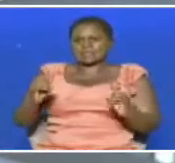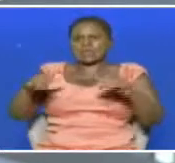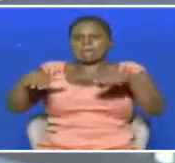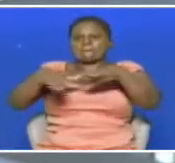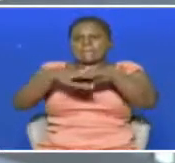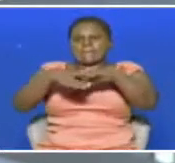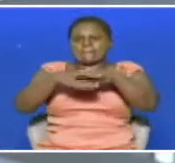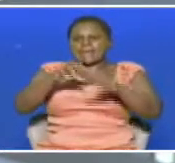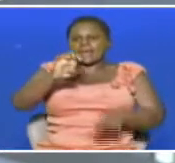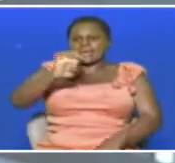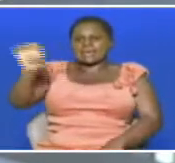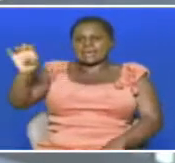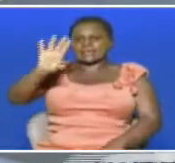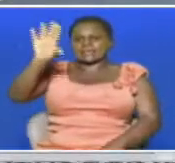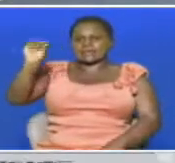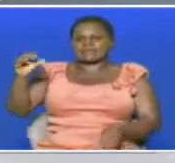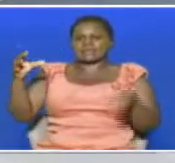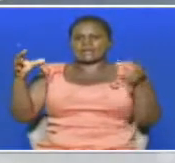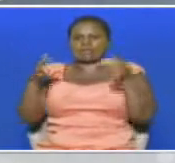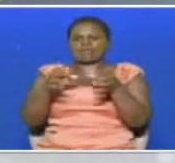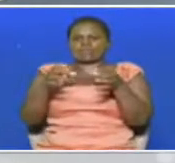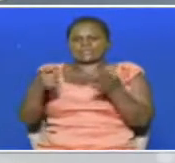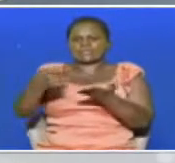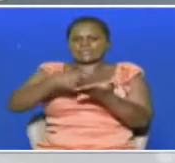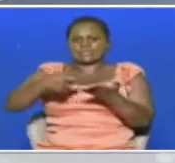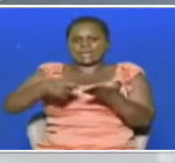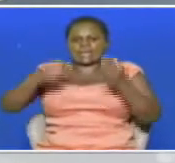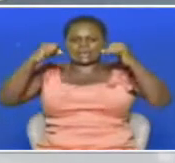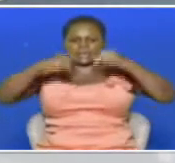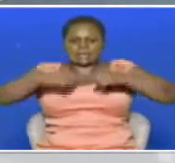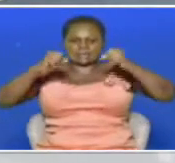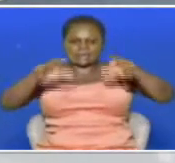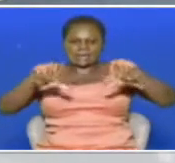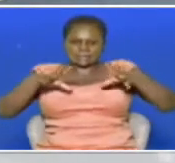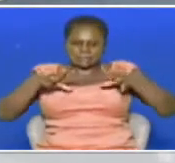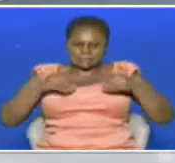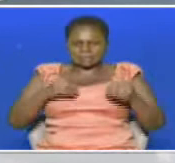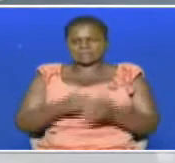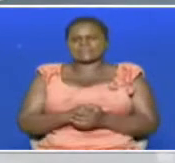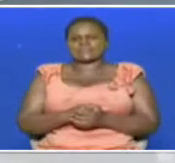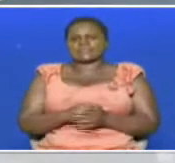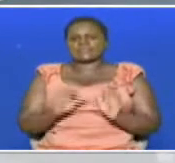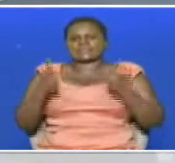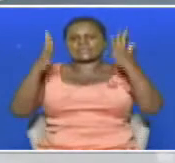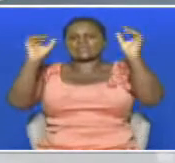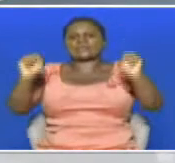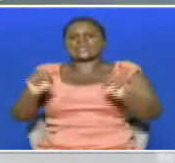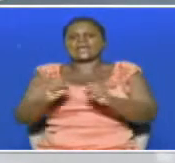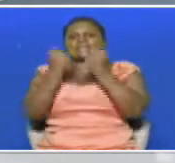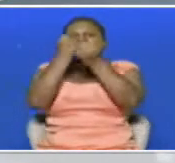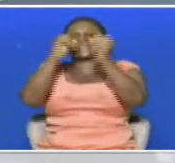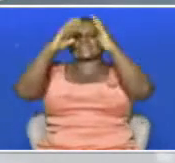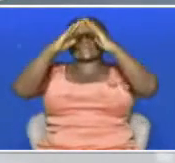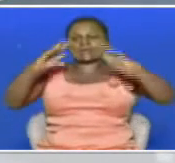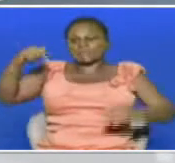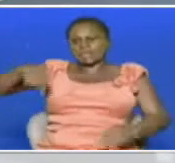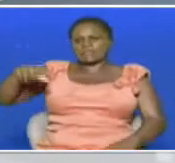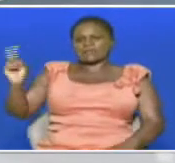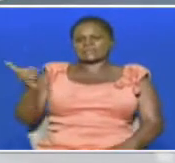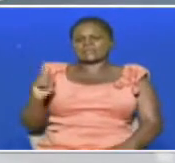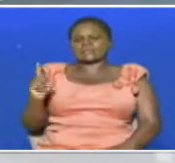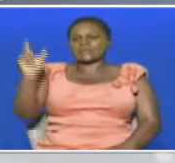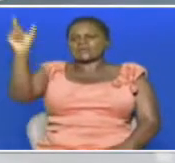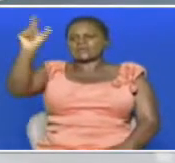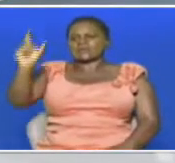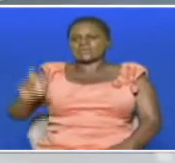member of the East Africa Community after signing the Treaty of Accession. In an event held at State House Nairobi, where